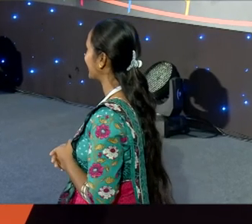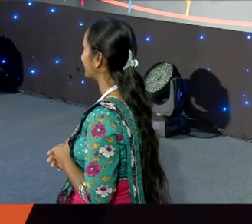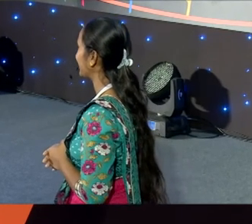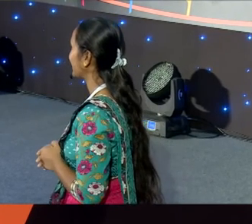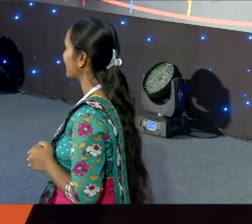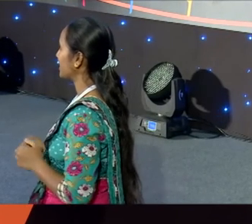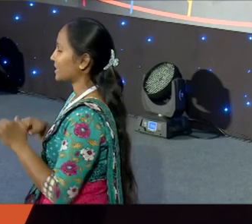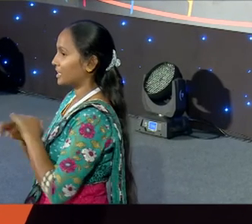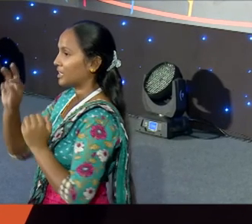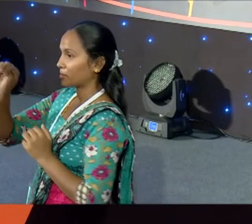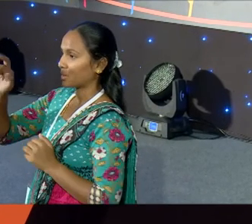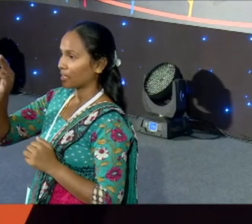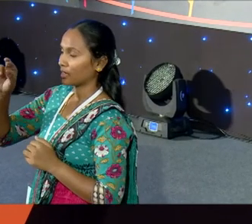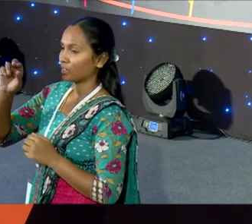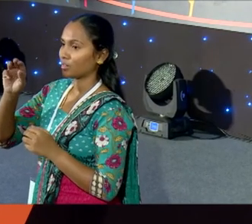In March this year,